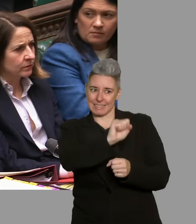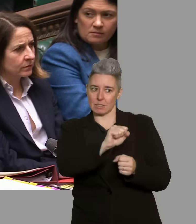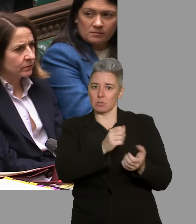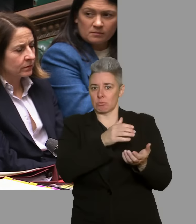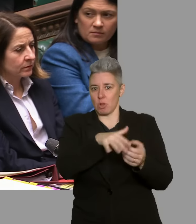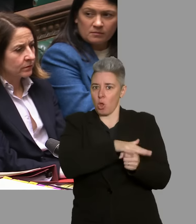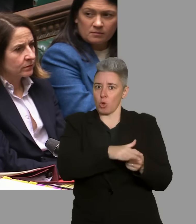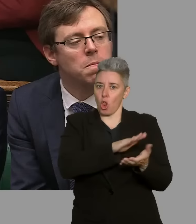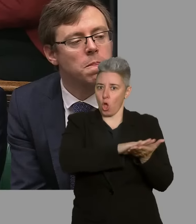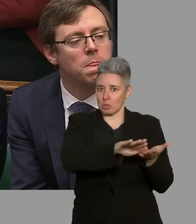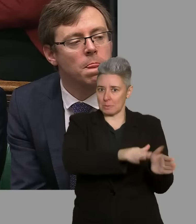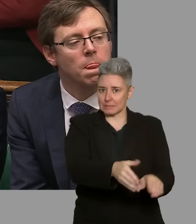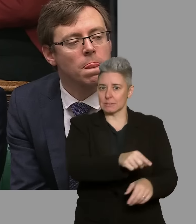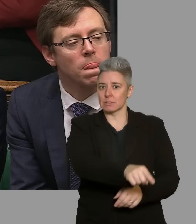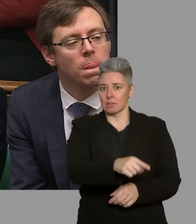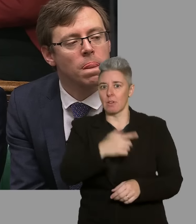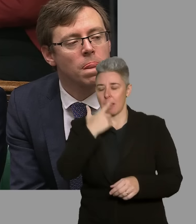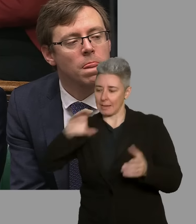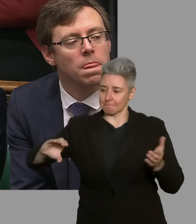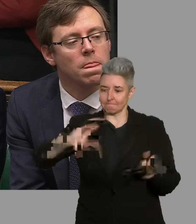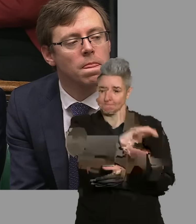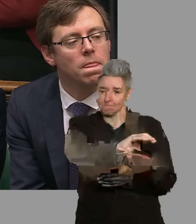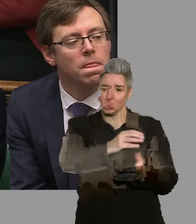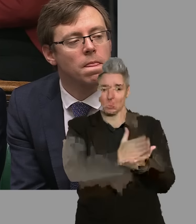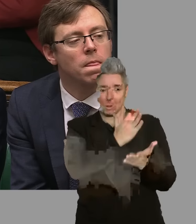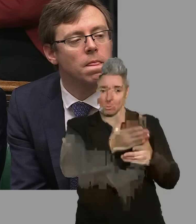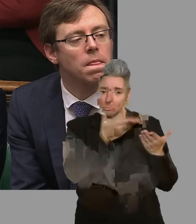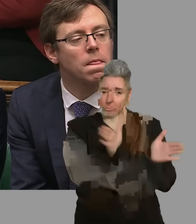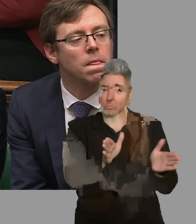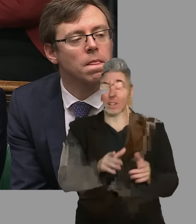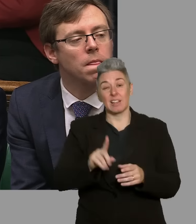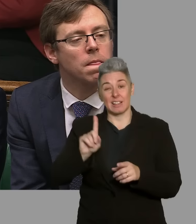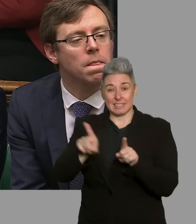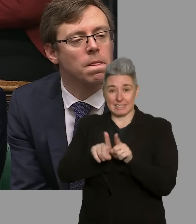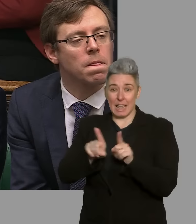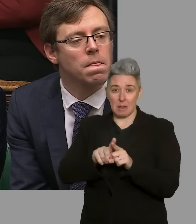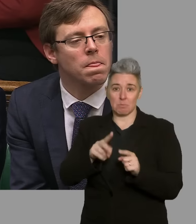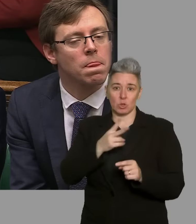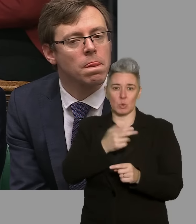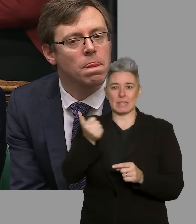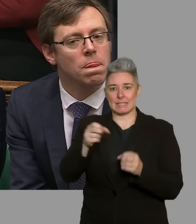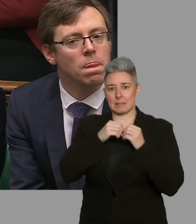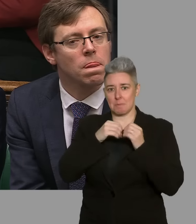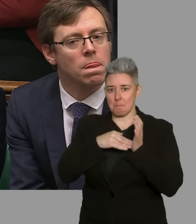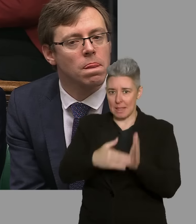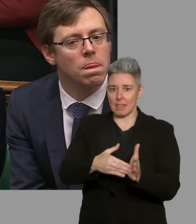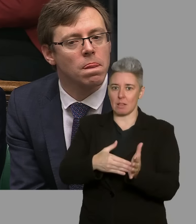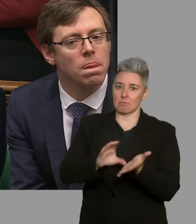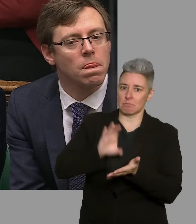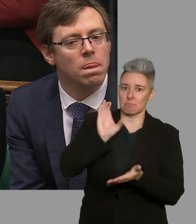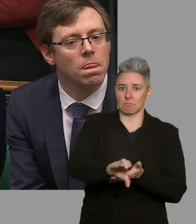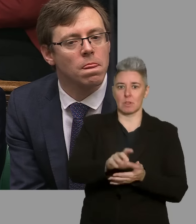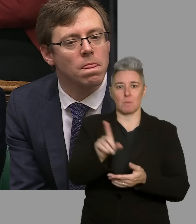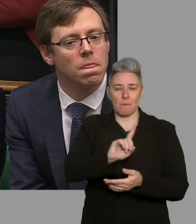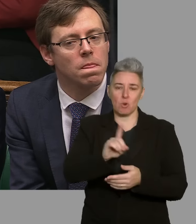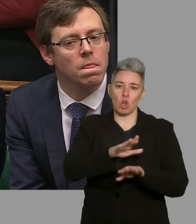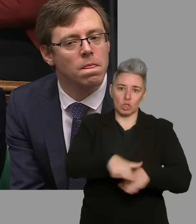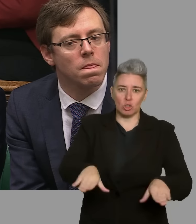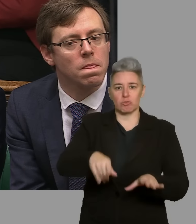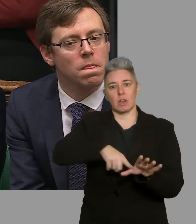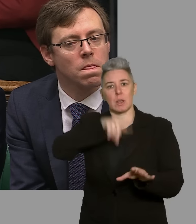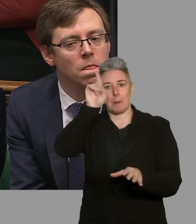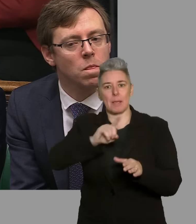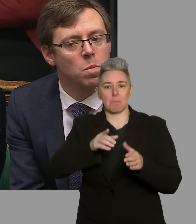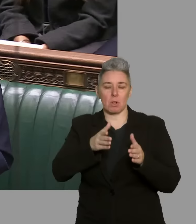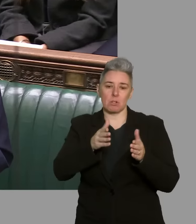people's hospices. We're also investing over £3 million in researching palliative and end-of-life care through the National Institute for Health and